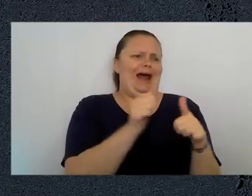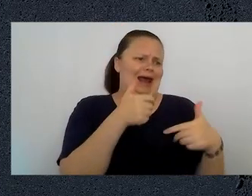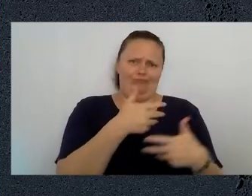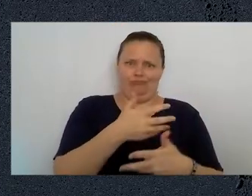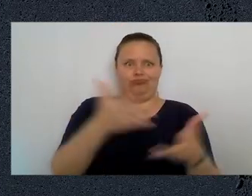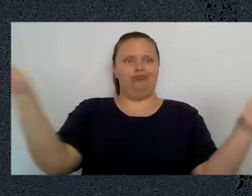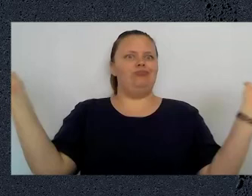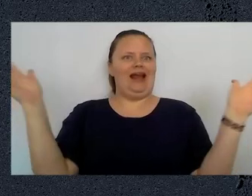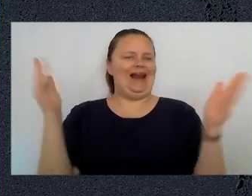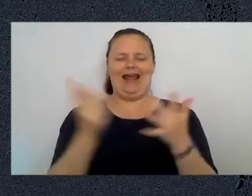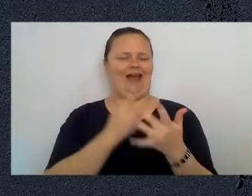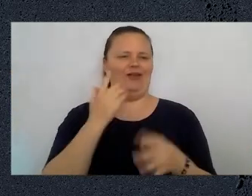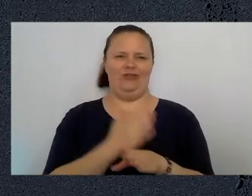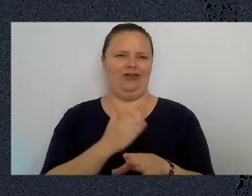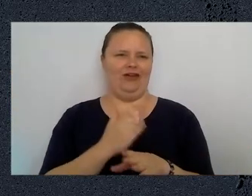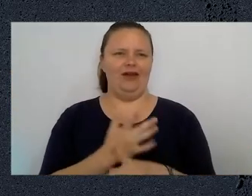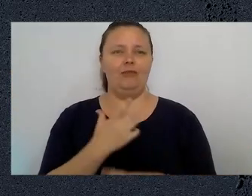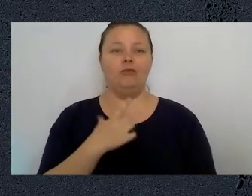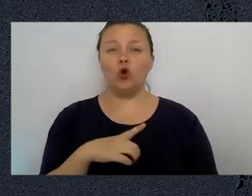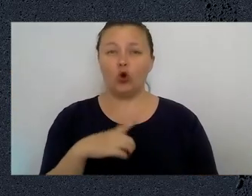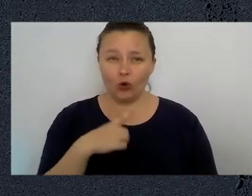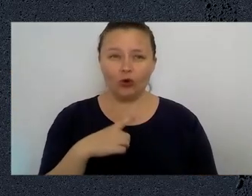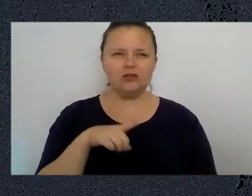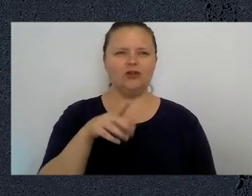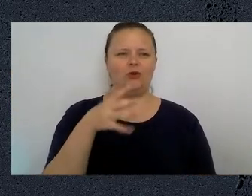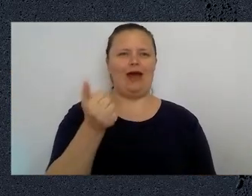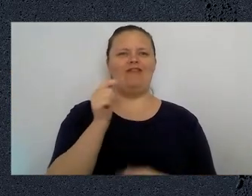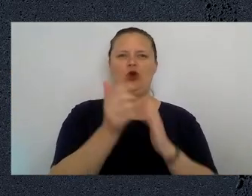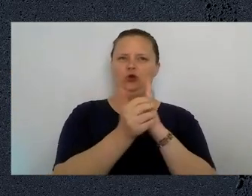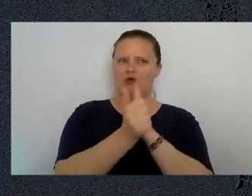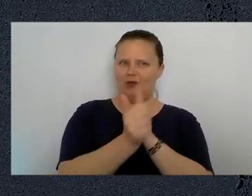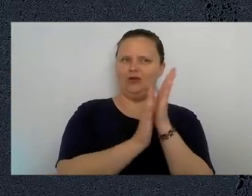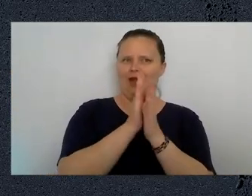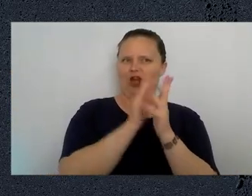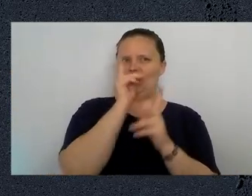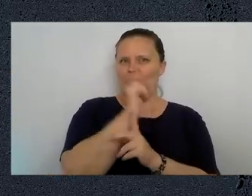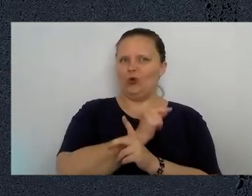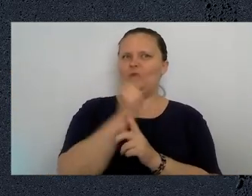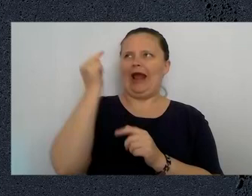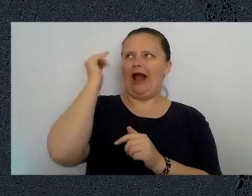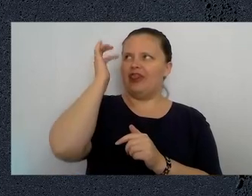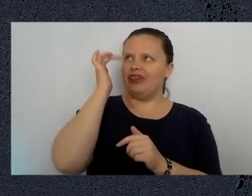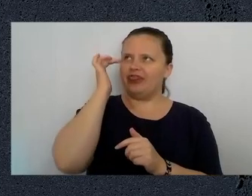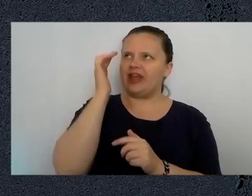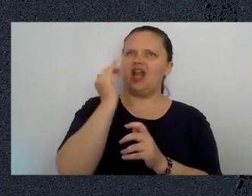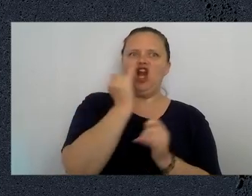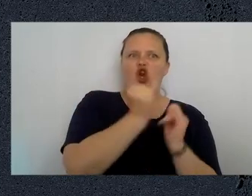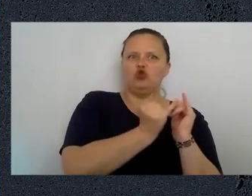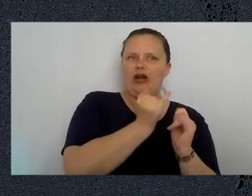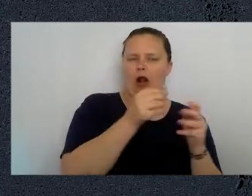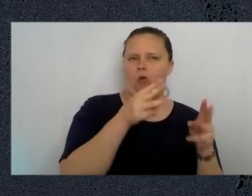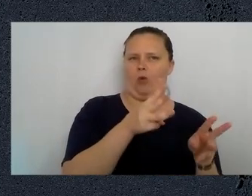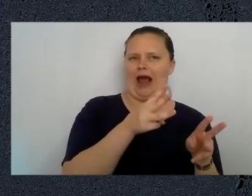career. Because you get those skills where you can think critically, you can solve a problem, you know how to solve a